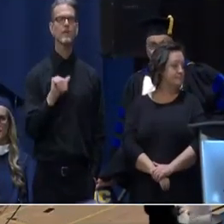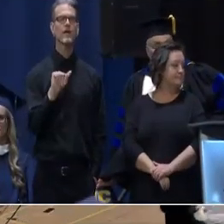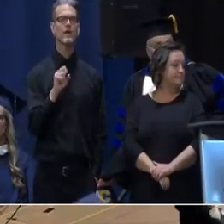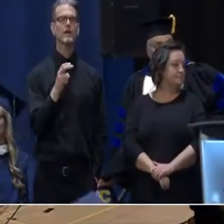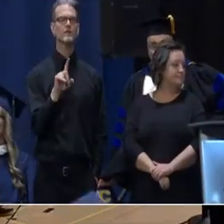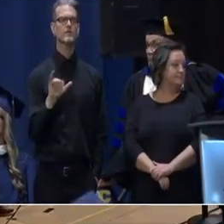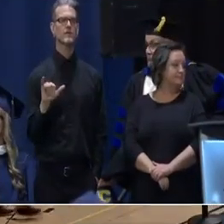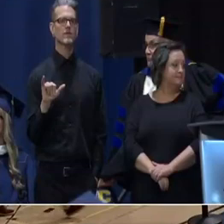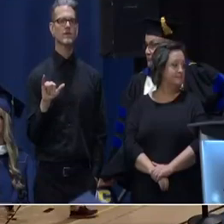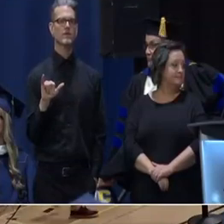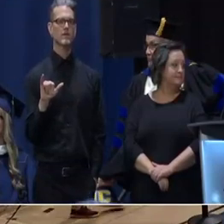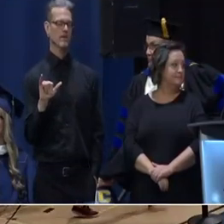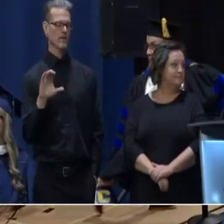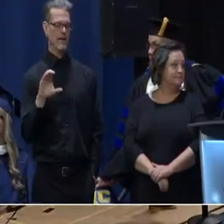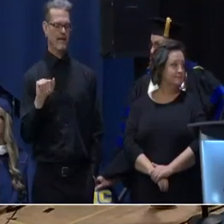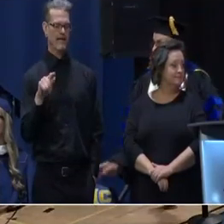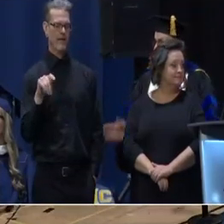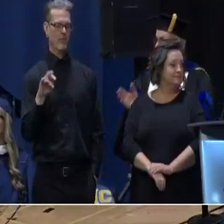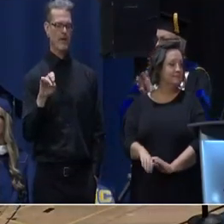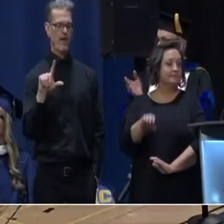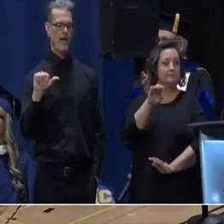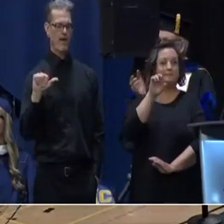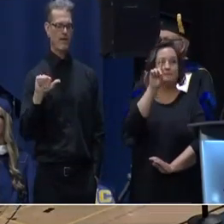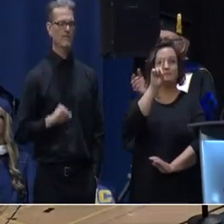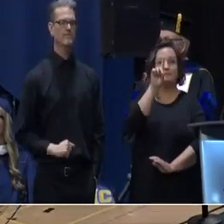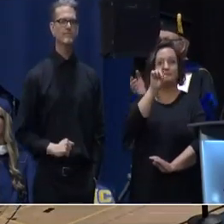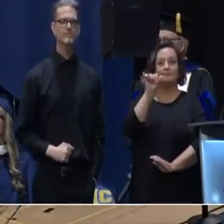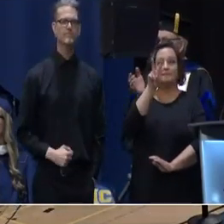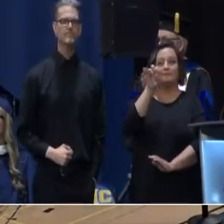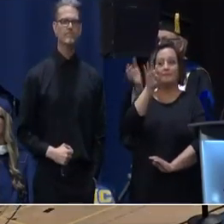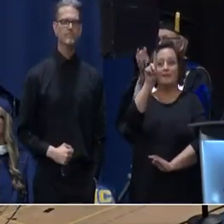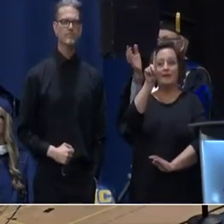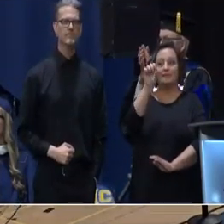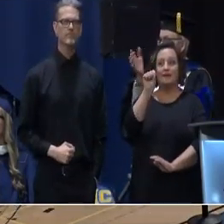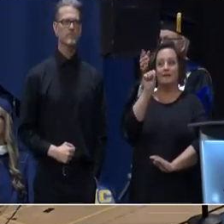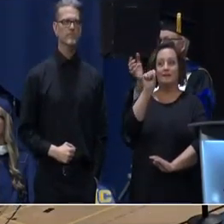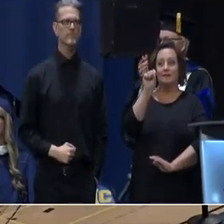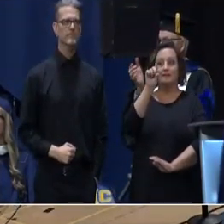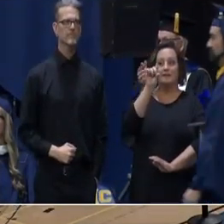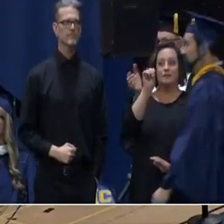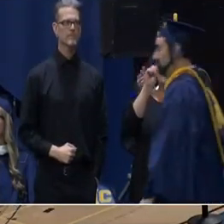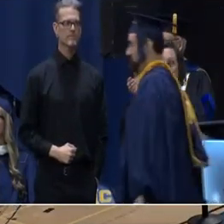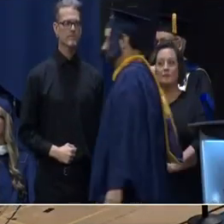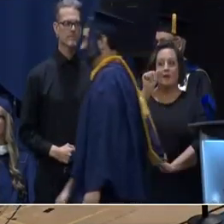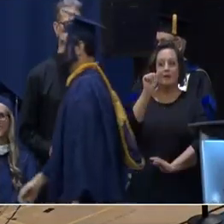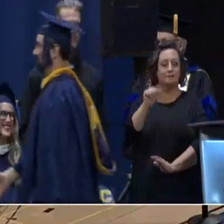Ashley Campanella. David D'Souza.